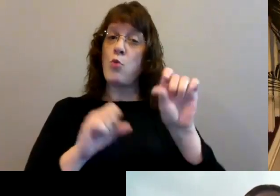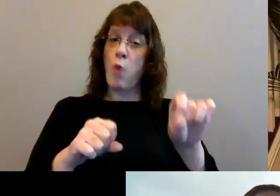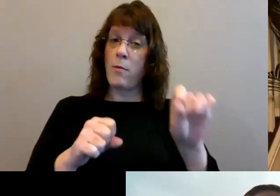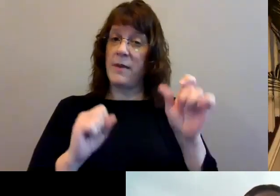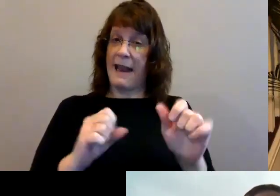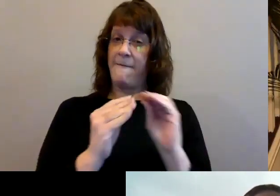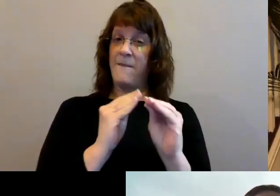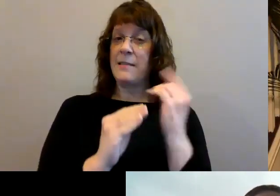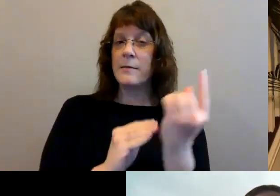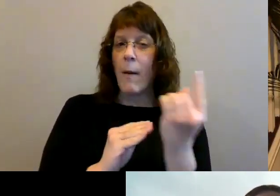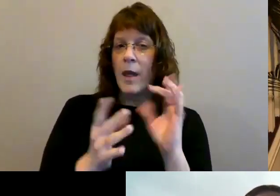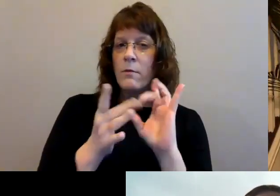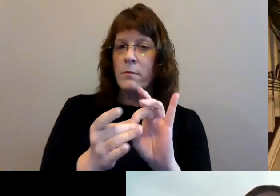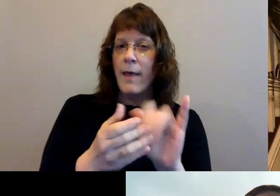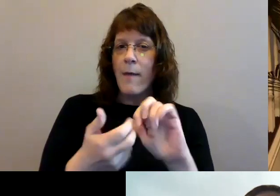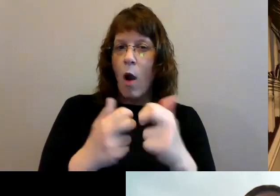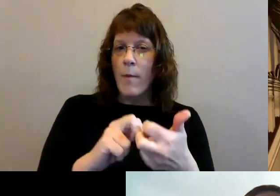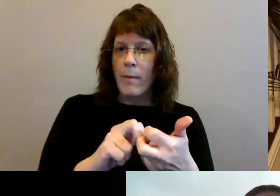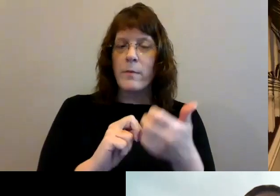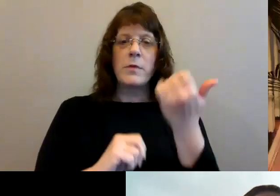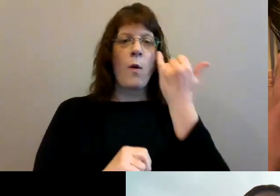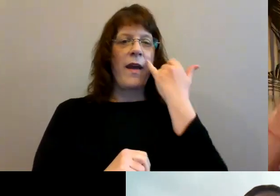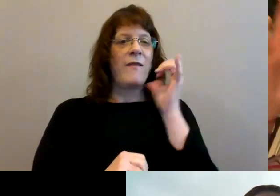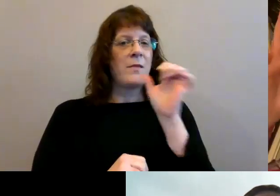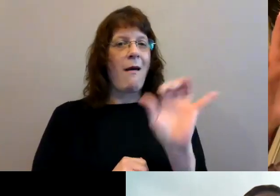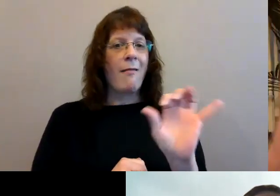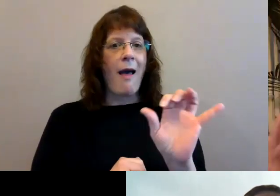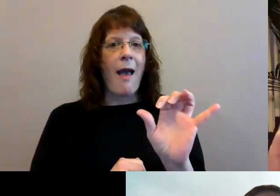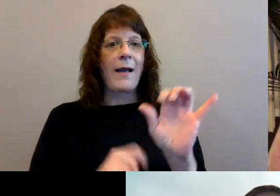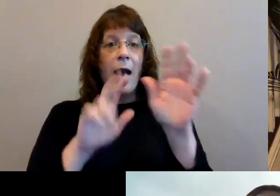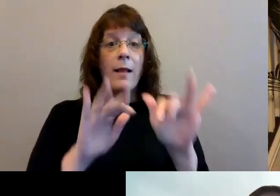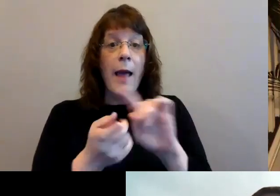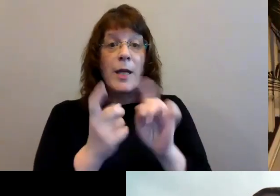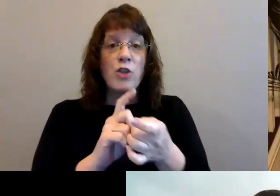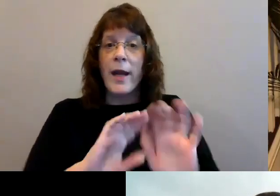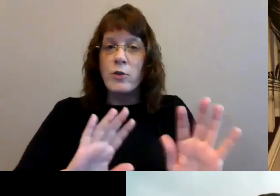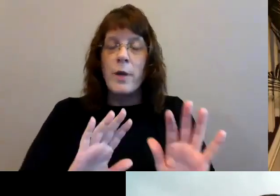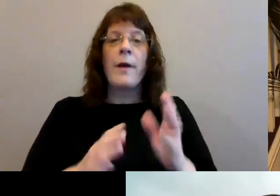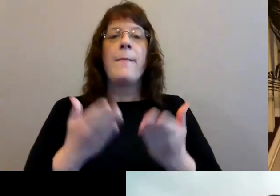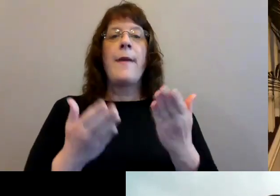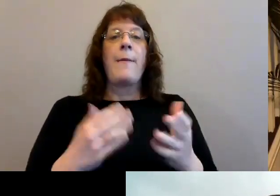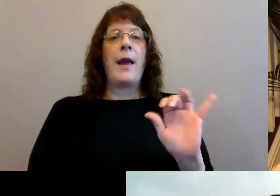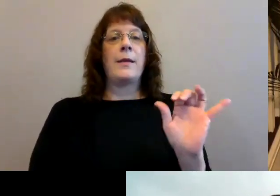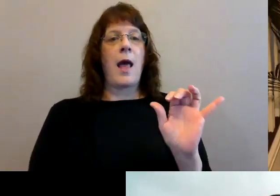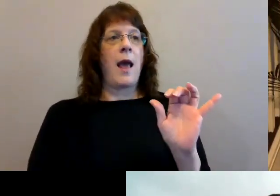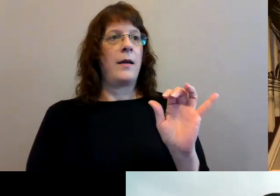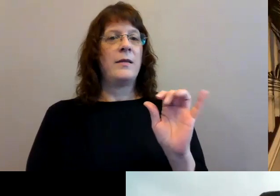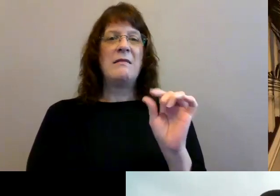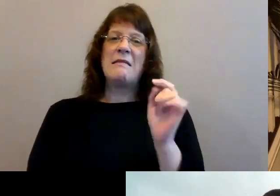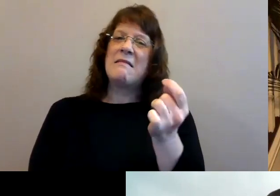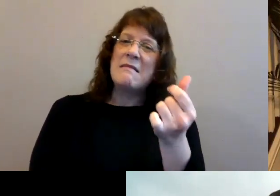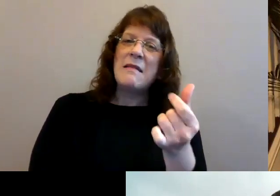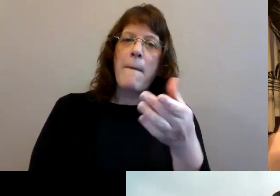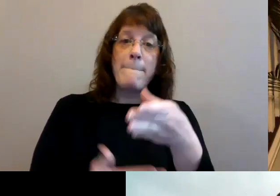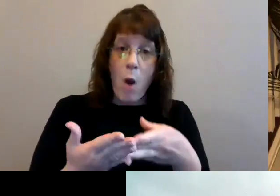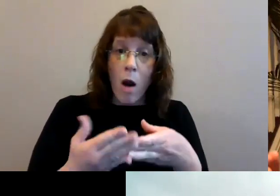fix something. And so even if it's not like climate change, like maybe it's some small part to make things